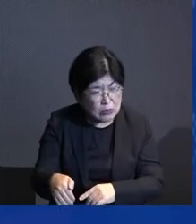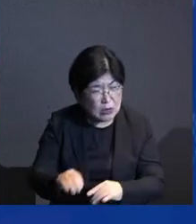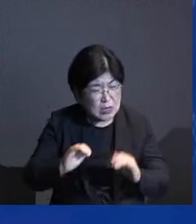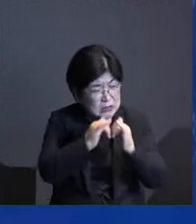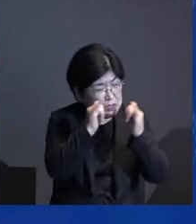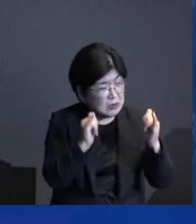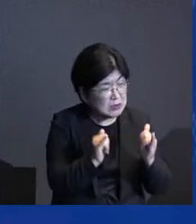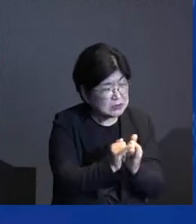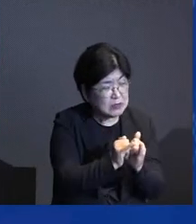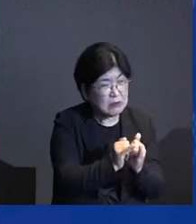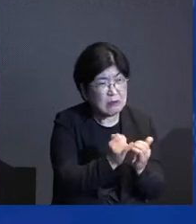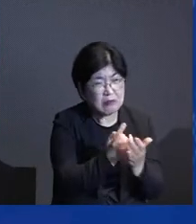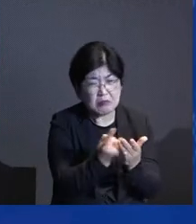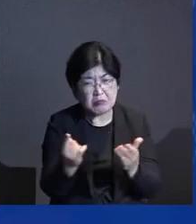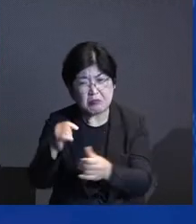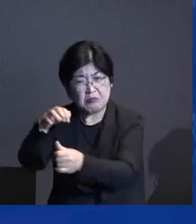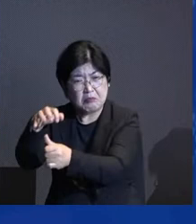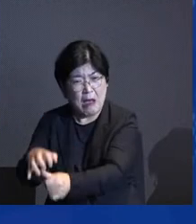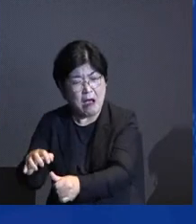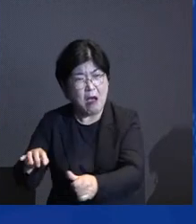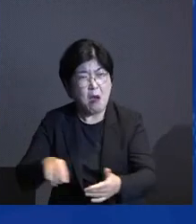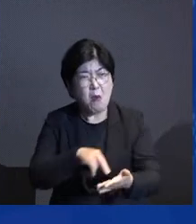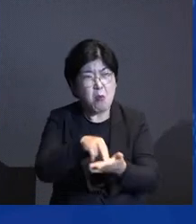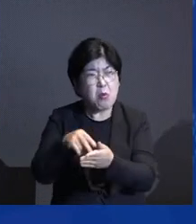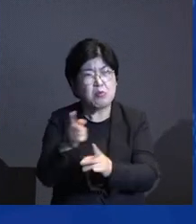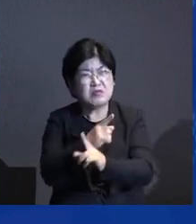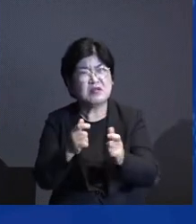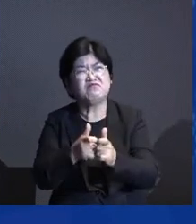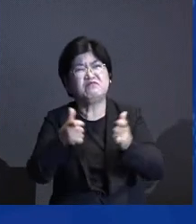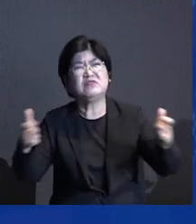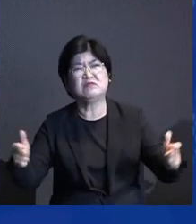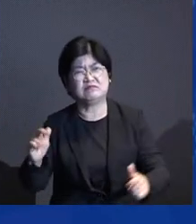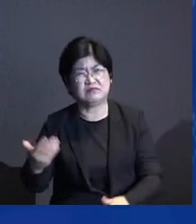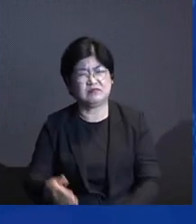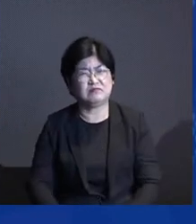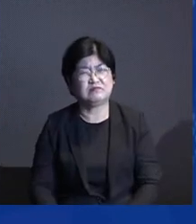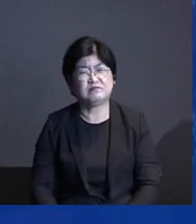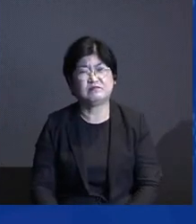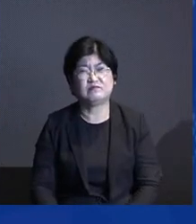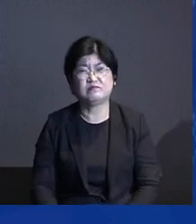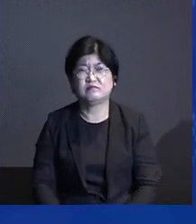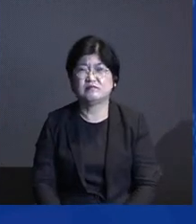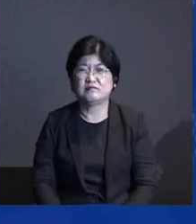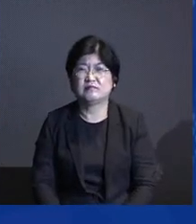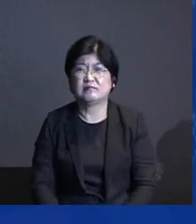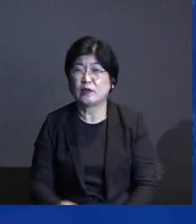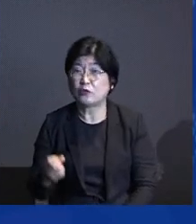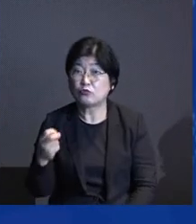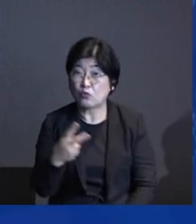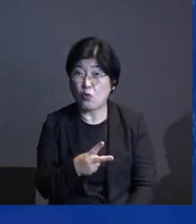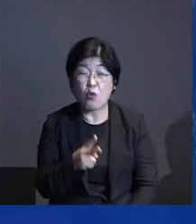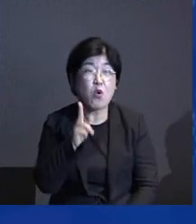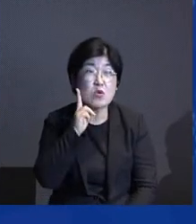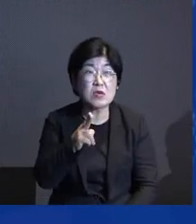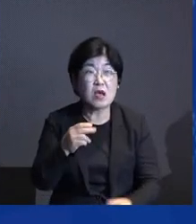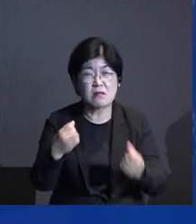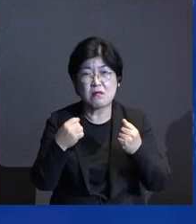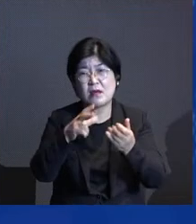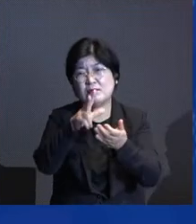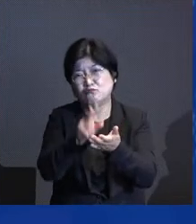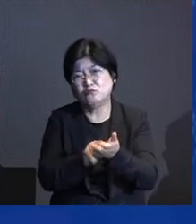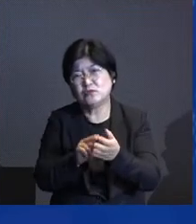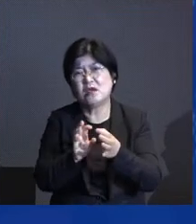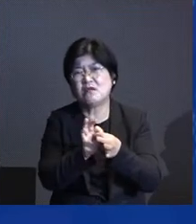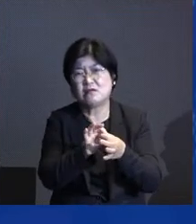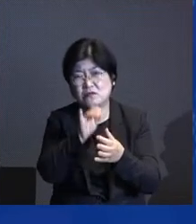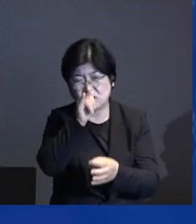increase their social isolation and loneliness, both of which are associated with health, serious health problems, and contribute to